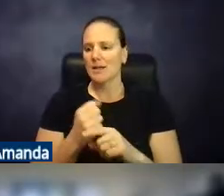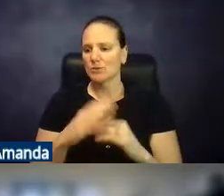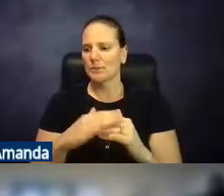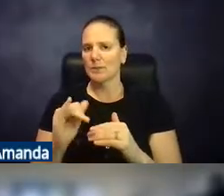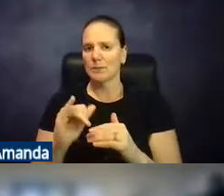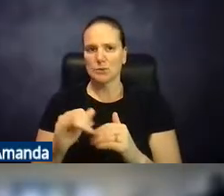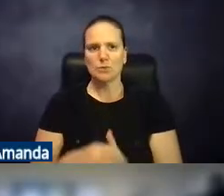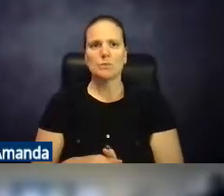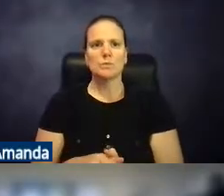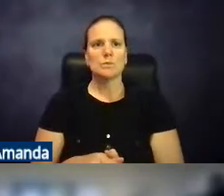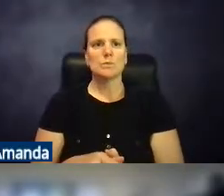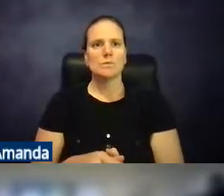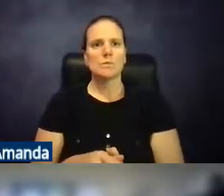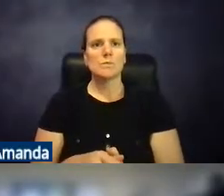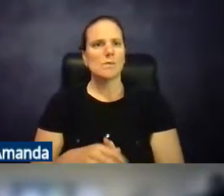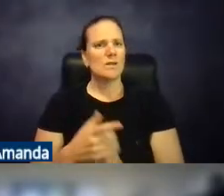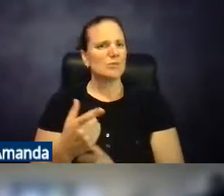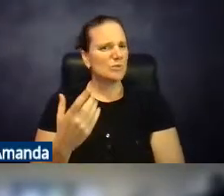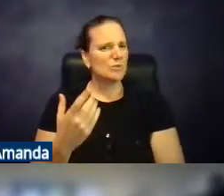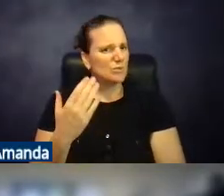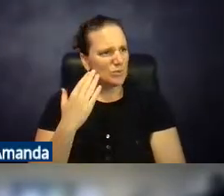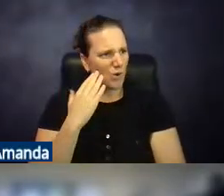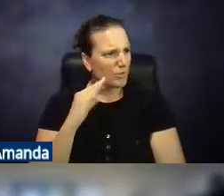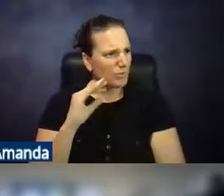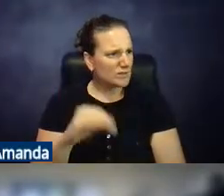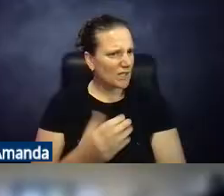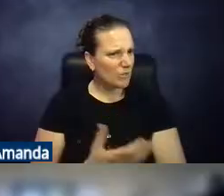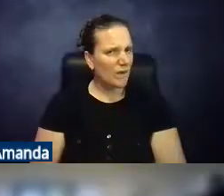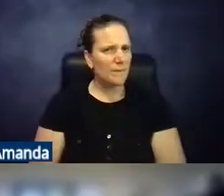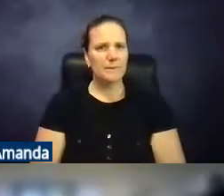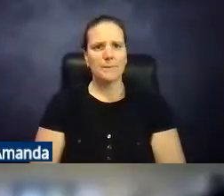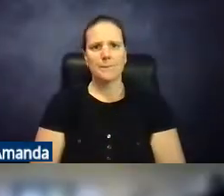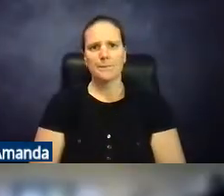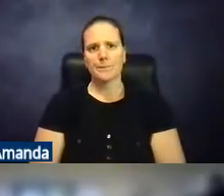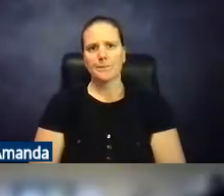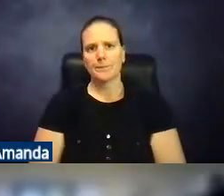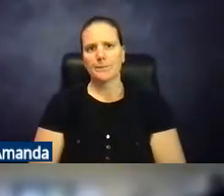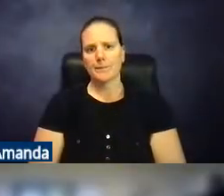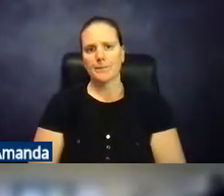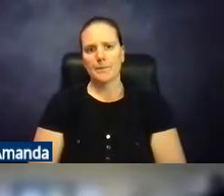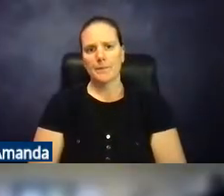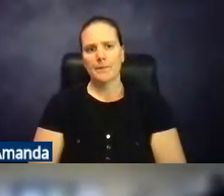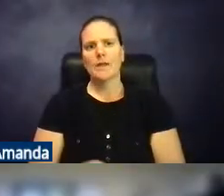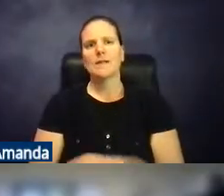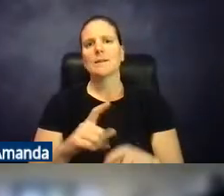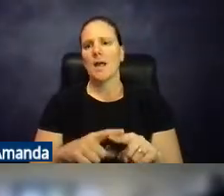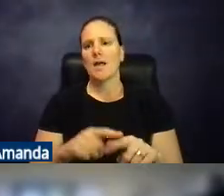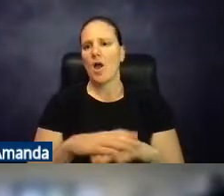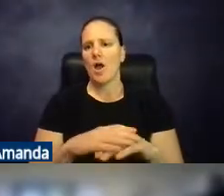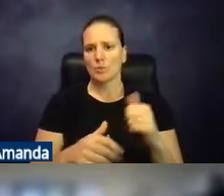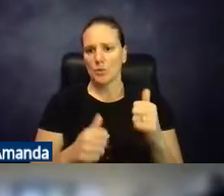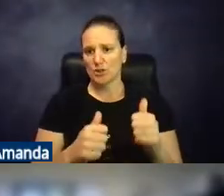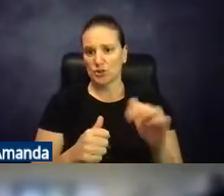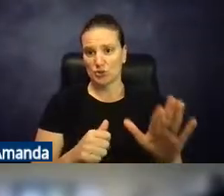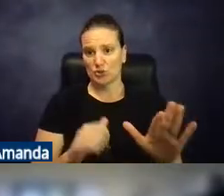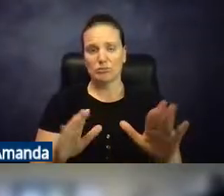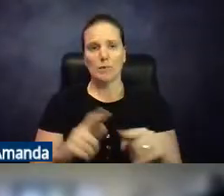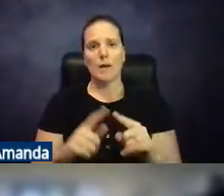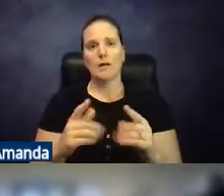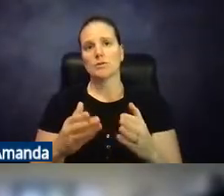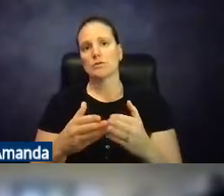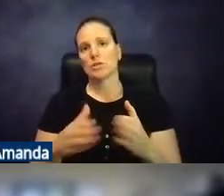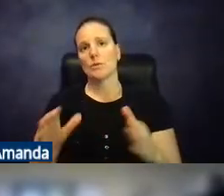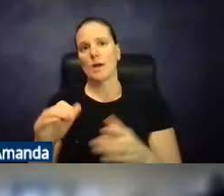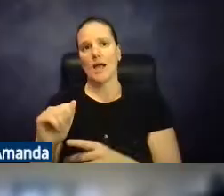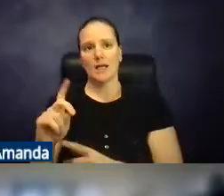Can you just share the percent? Great. Yeah, it kind of depends on what areas we're really talking about, but in general, the ADA